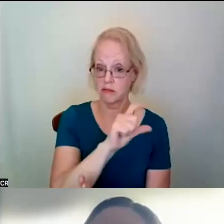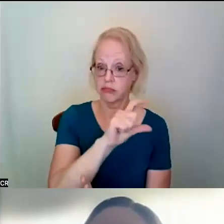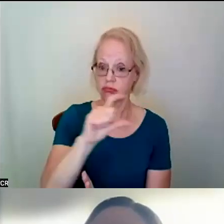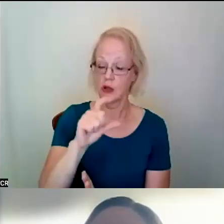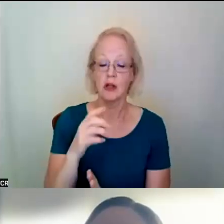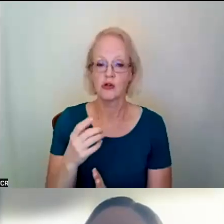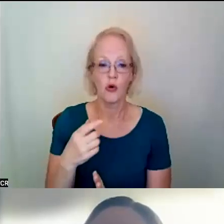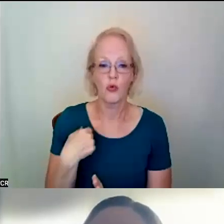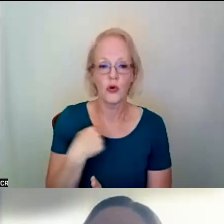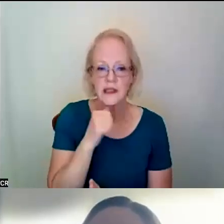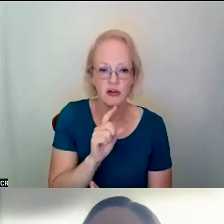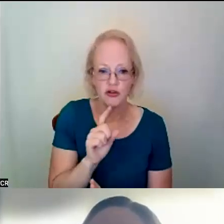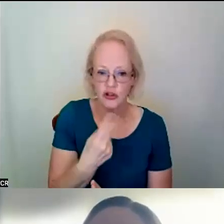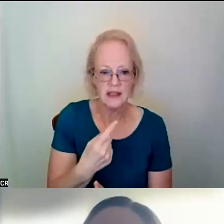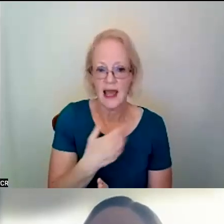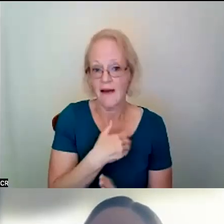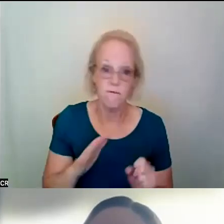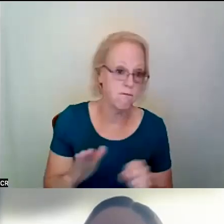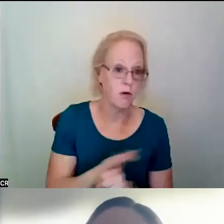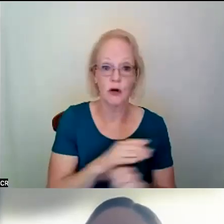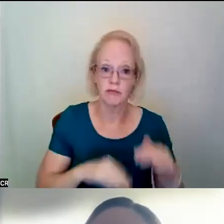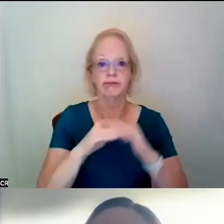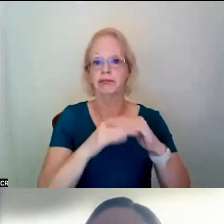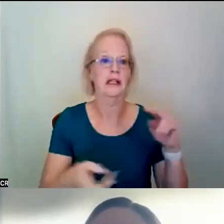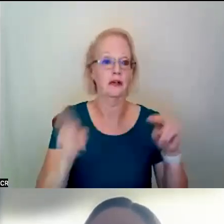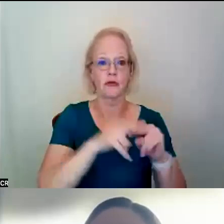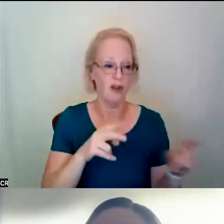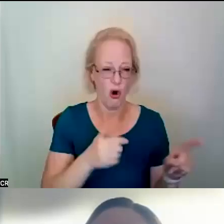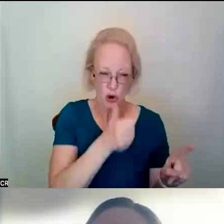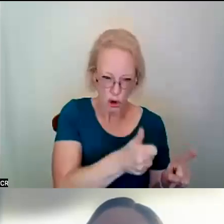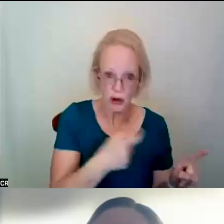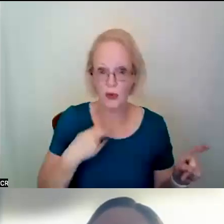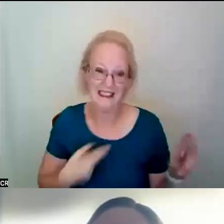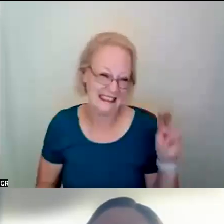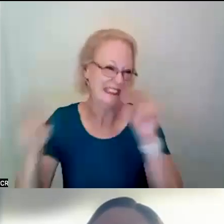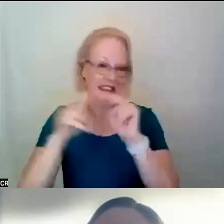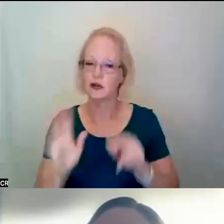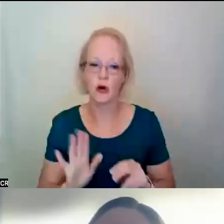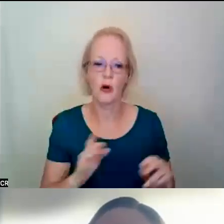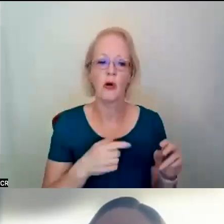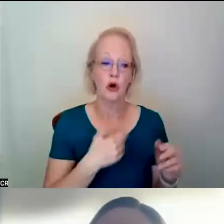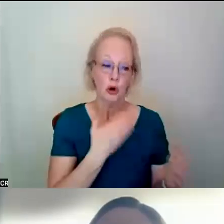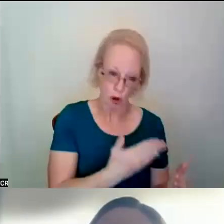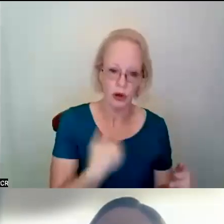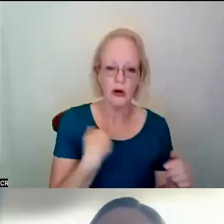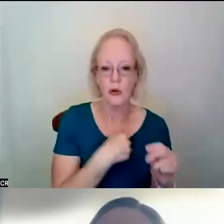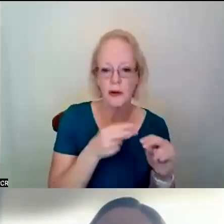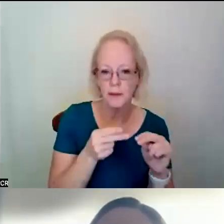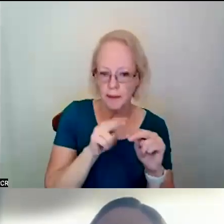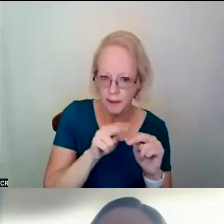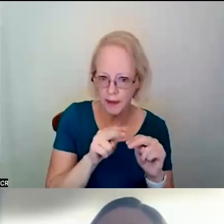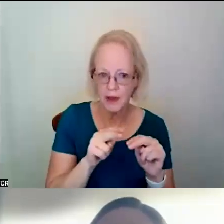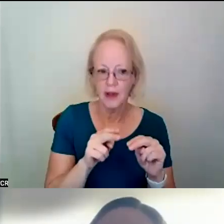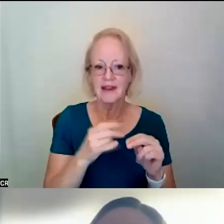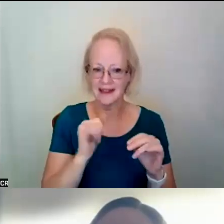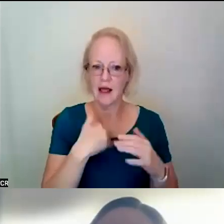just provide a full increase each time we had these really good returns. Those high returns offset